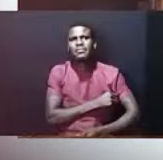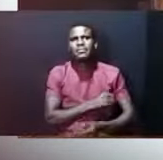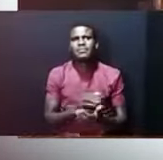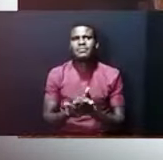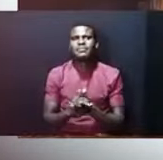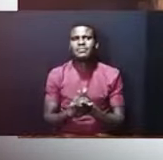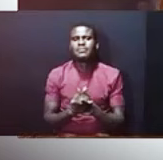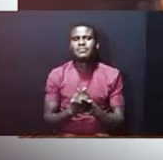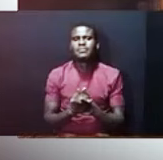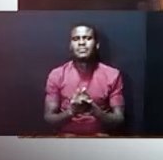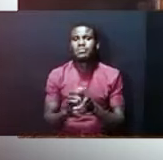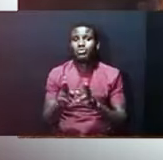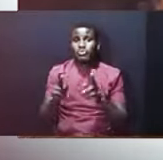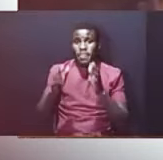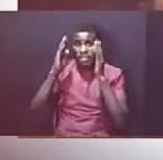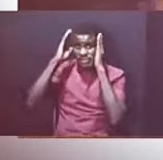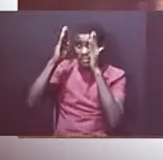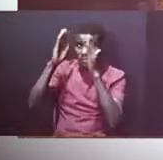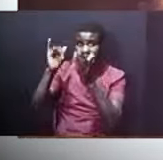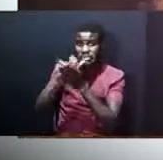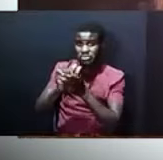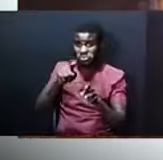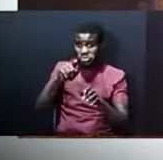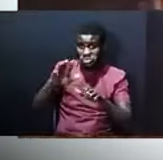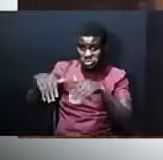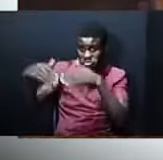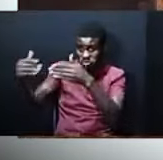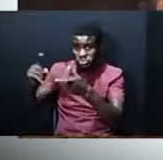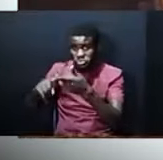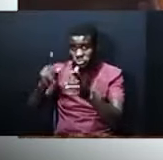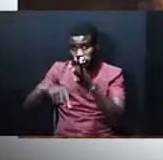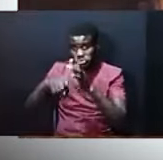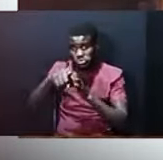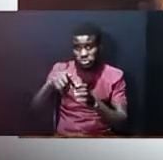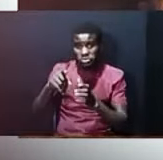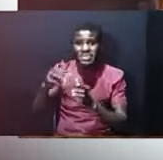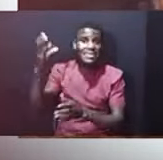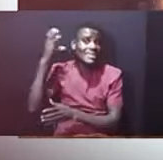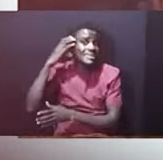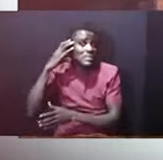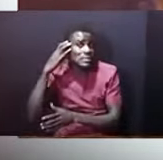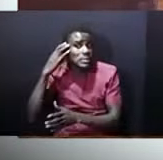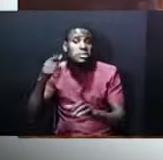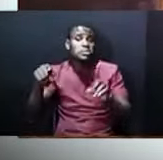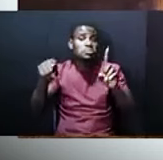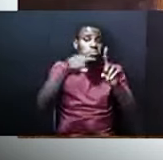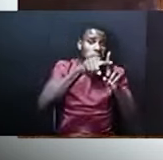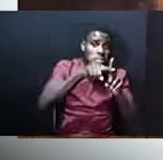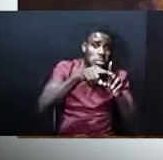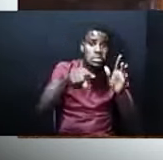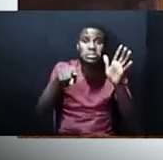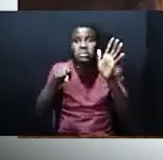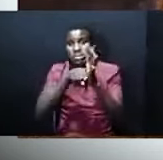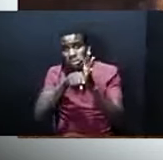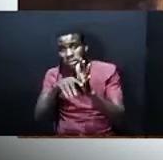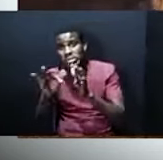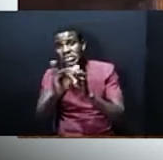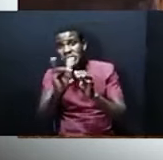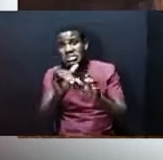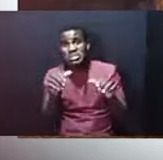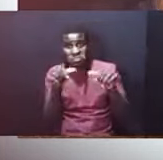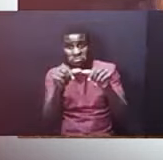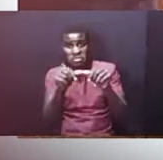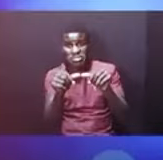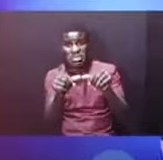the attention you give to what you hear, plus or minus, negative or positive, will be measured